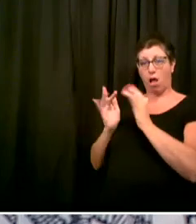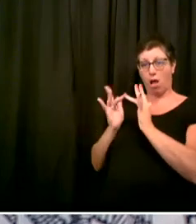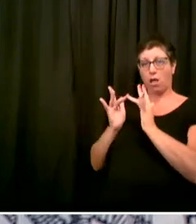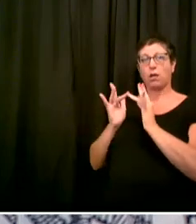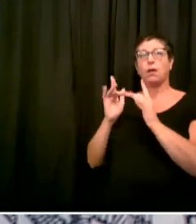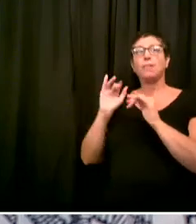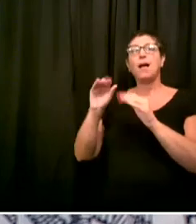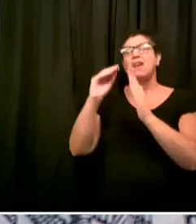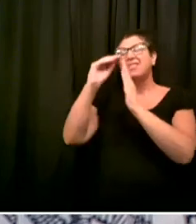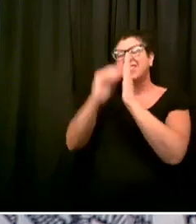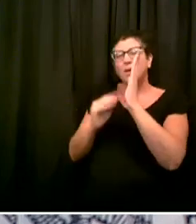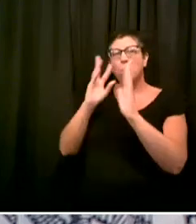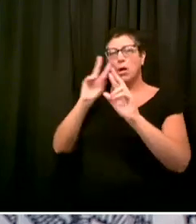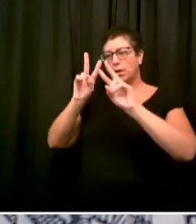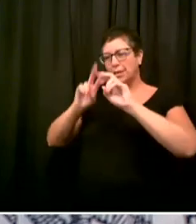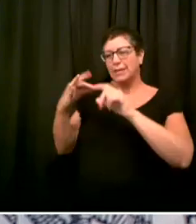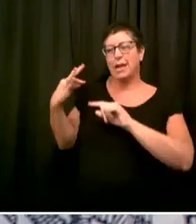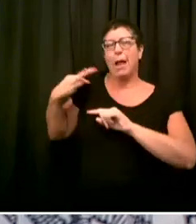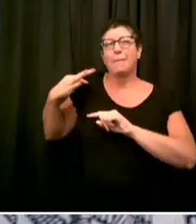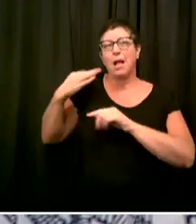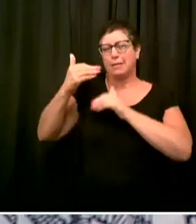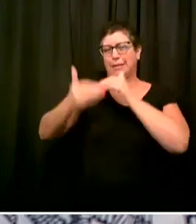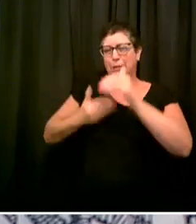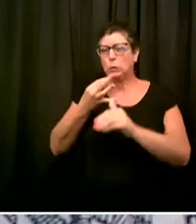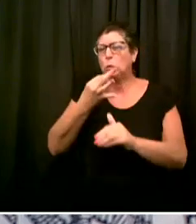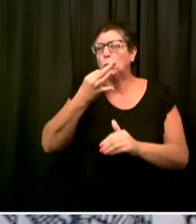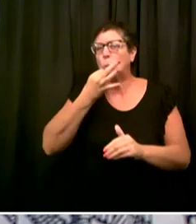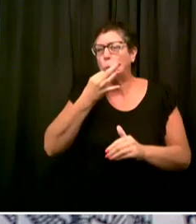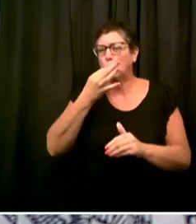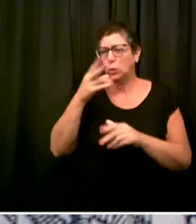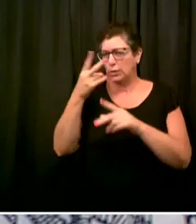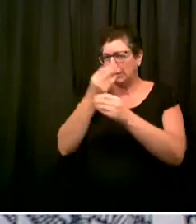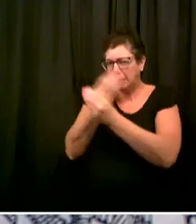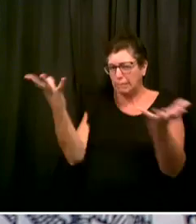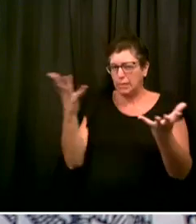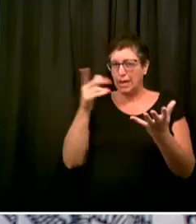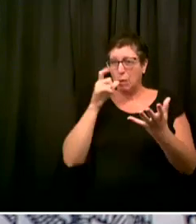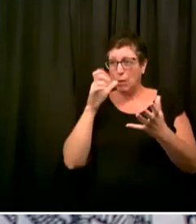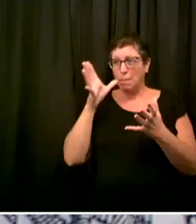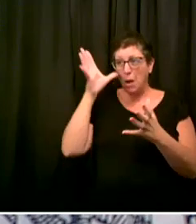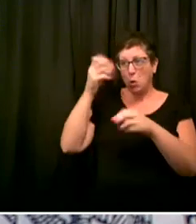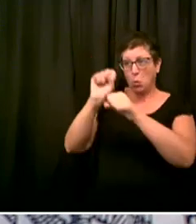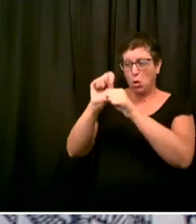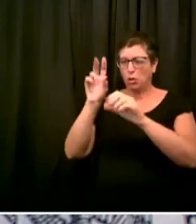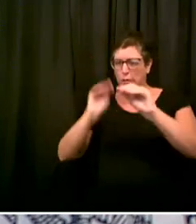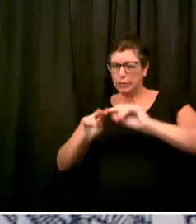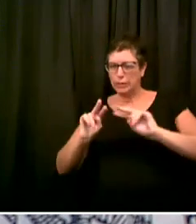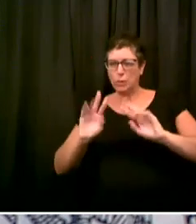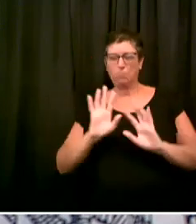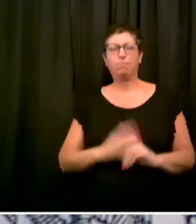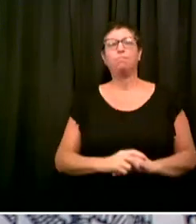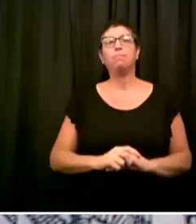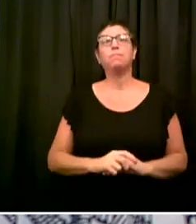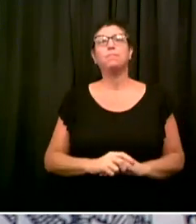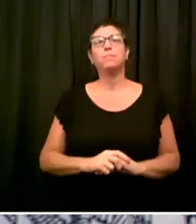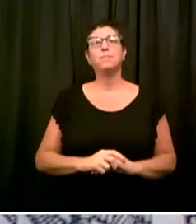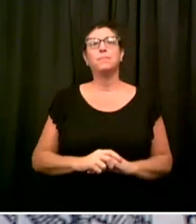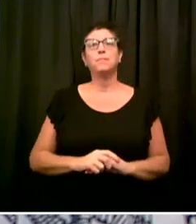Now we'll go to Yoav from the city. Is that Steve out there, or have we lost him? We're going to go to Steve. Good morning. Go ahead. Hey,